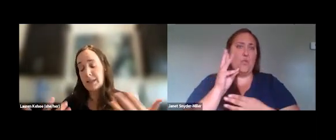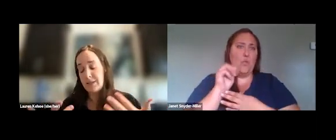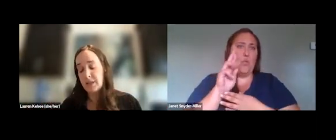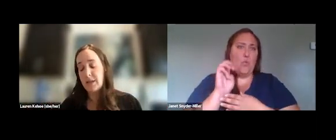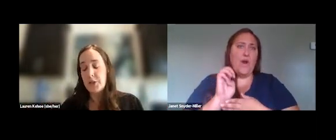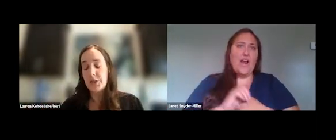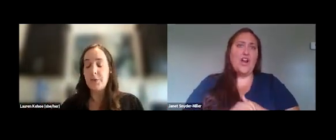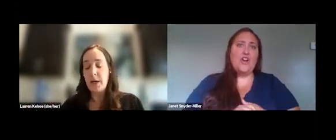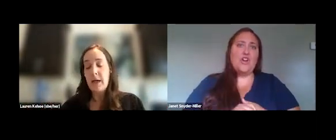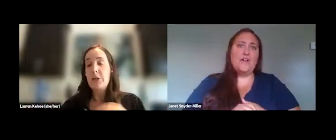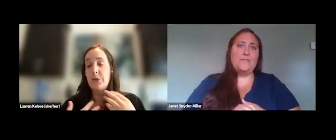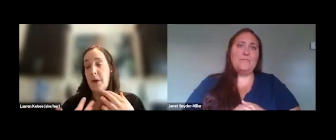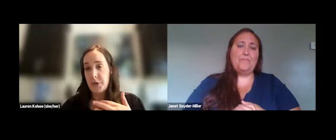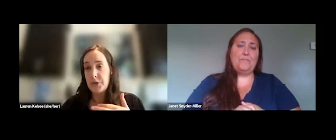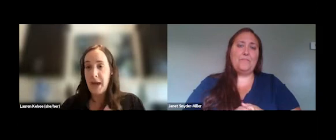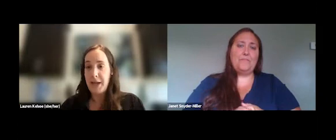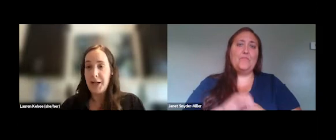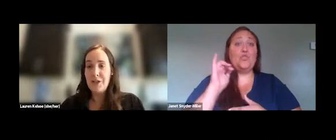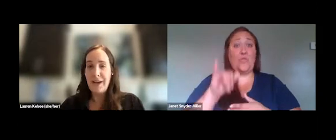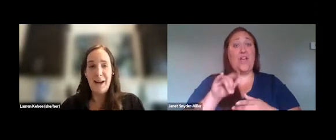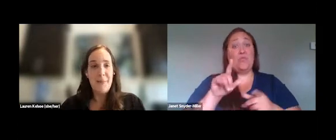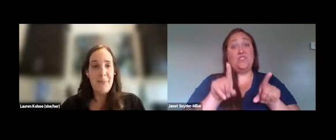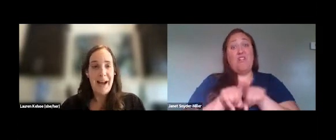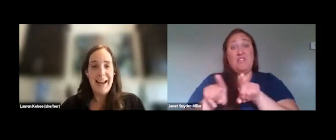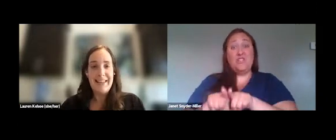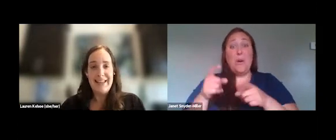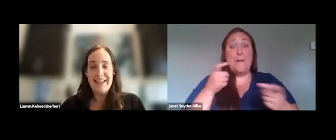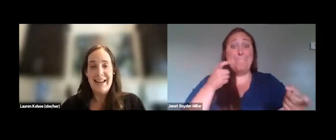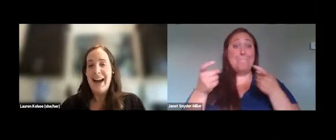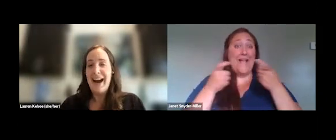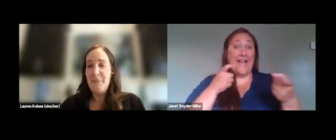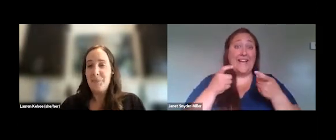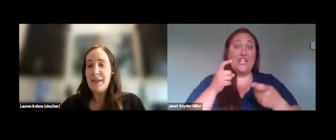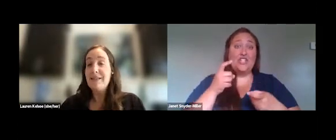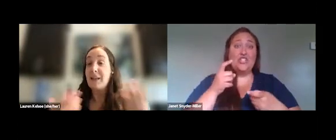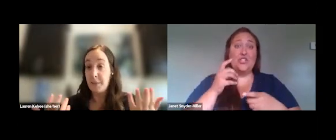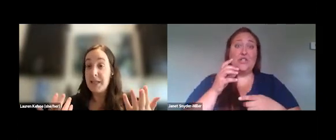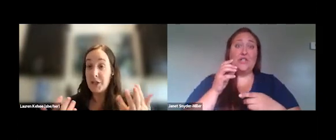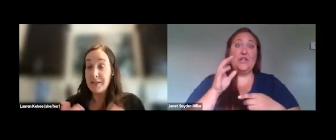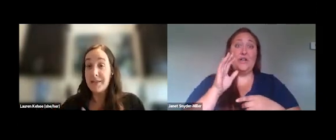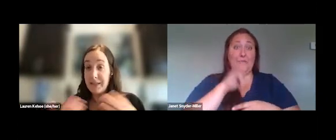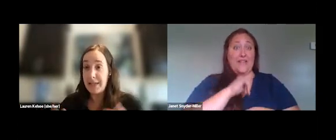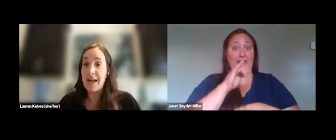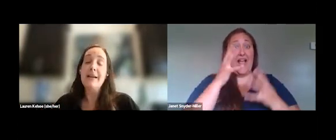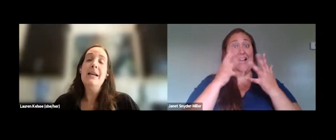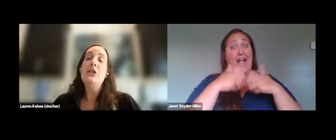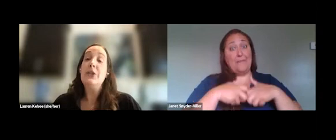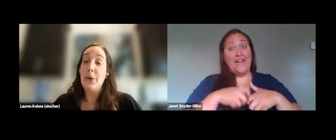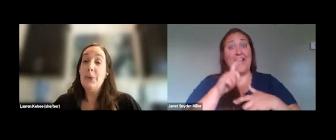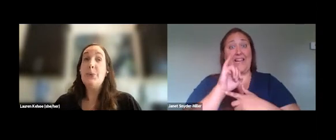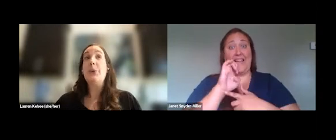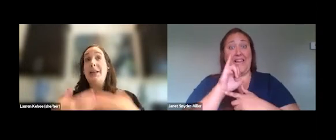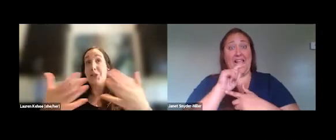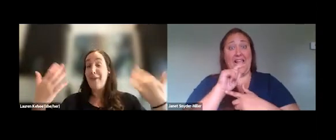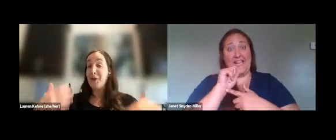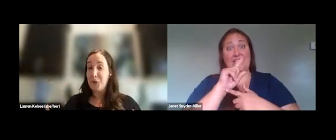specialized assistive technology software. So that was also managed by the accommodations liaison.